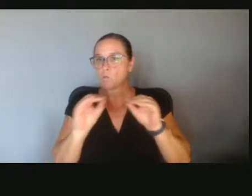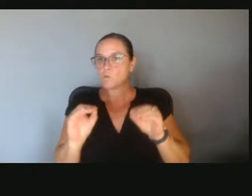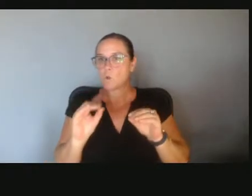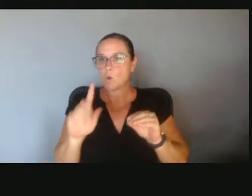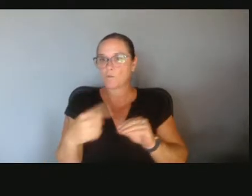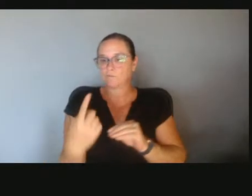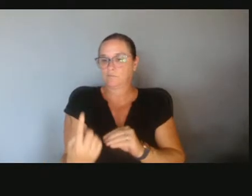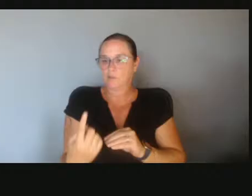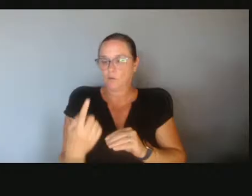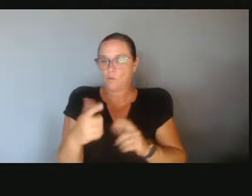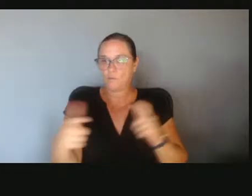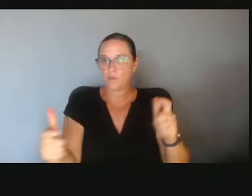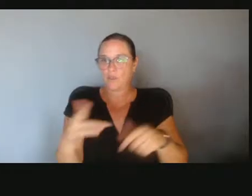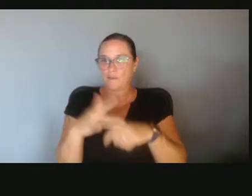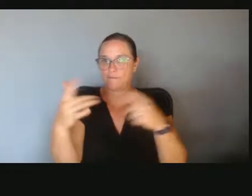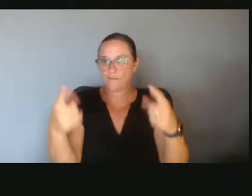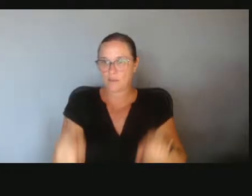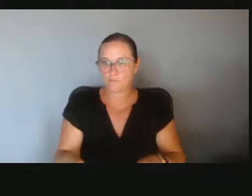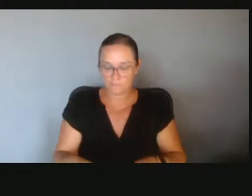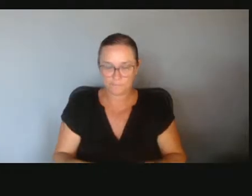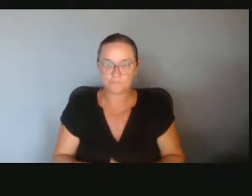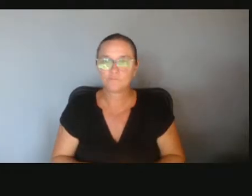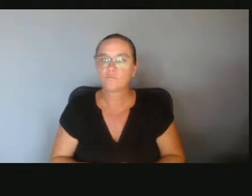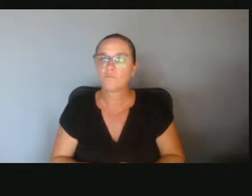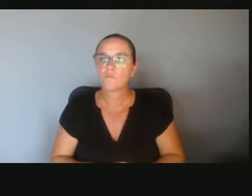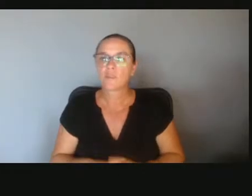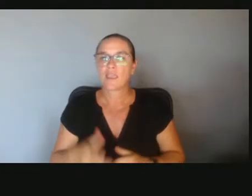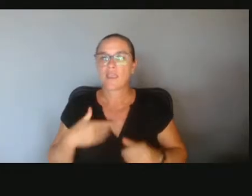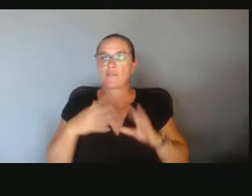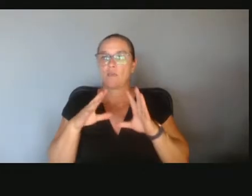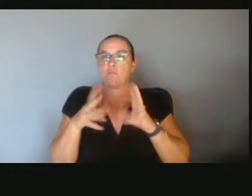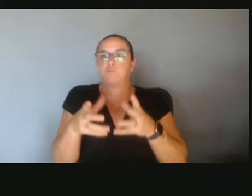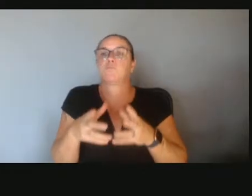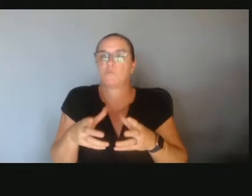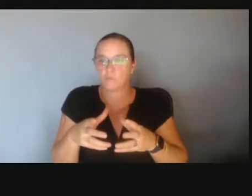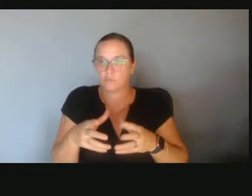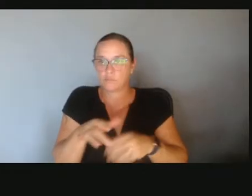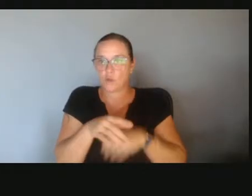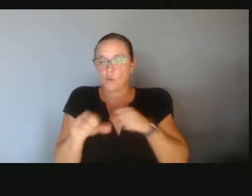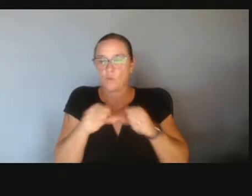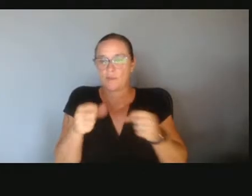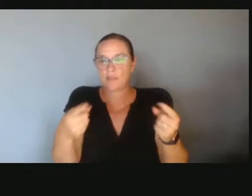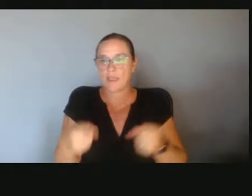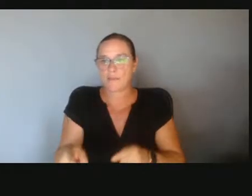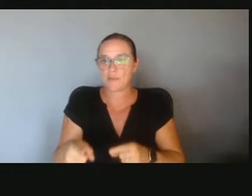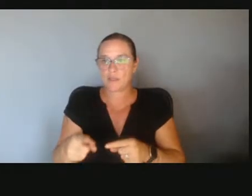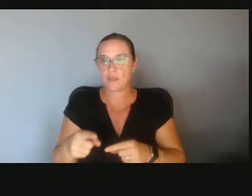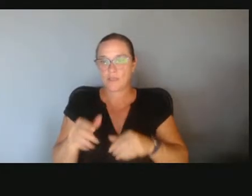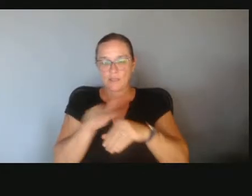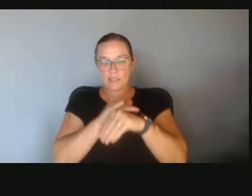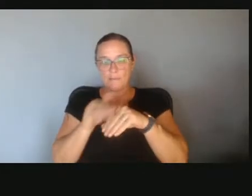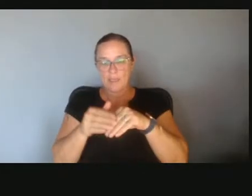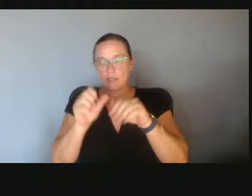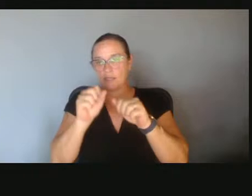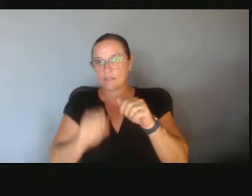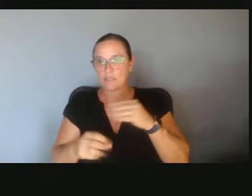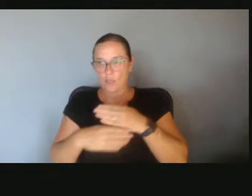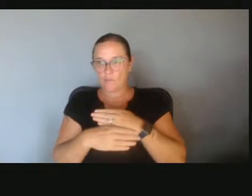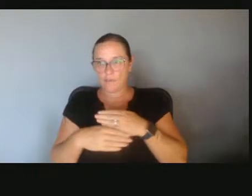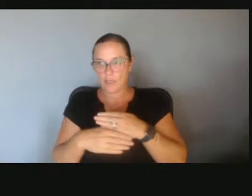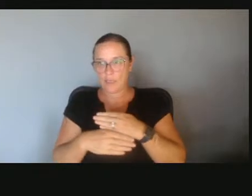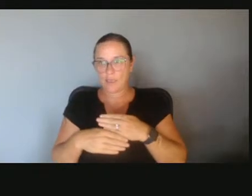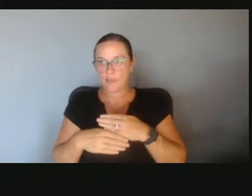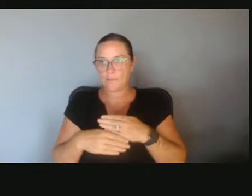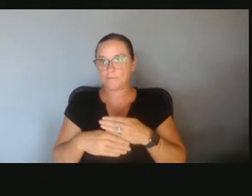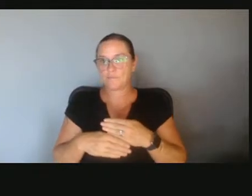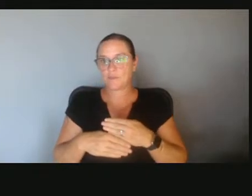seems like maybe some little burst of seismicity there on the summit and south flank. You can see that